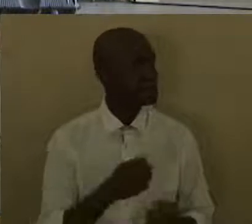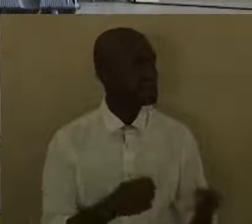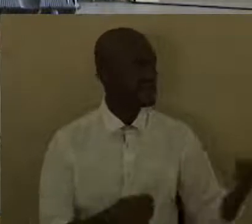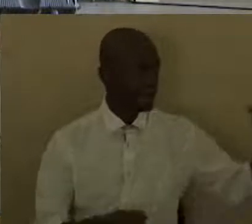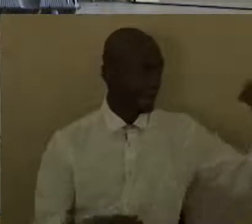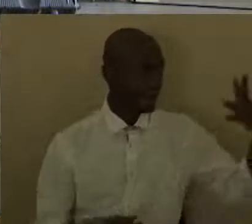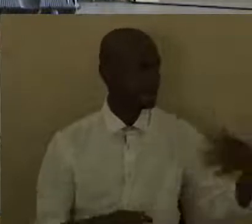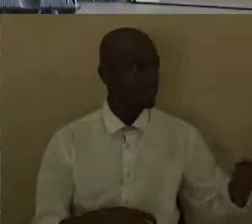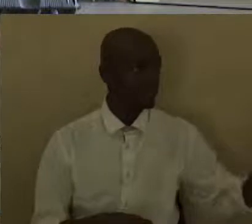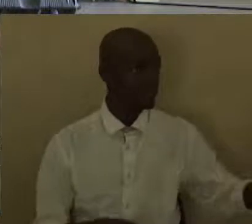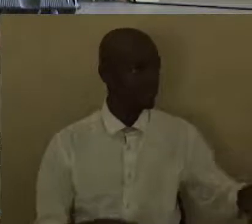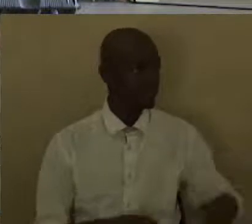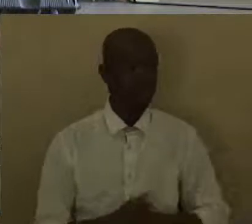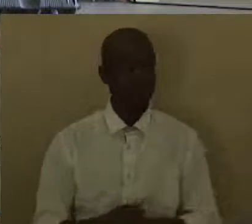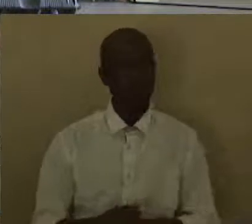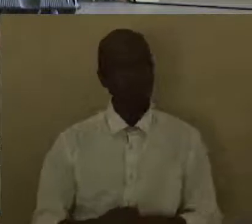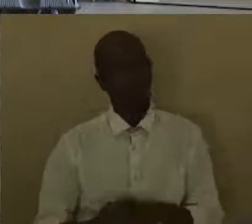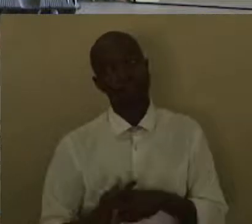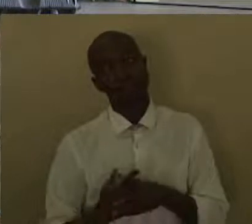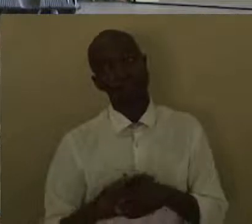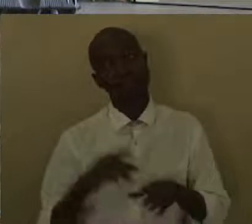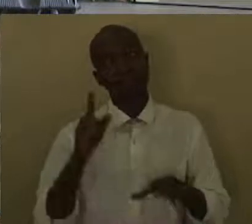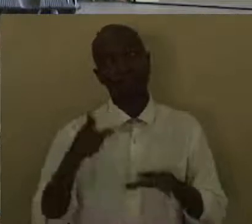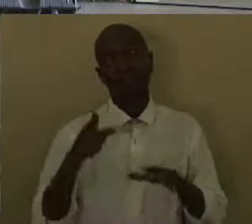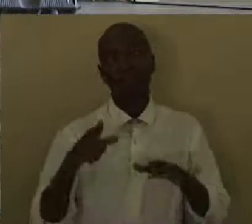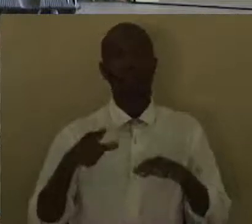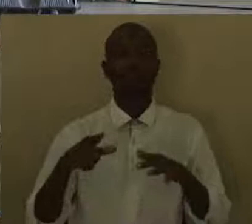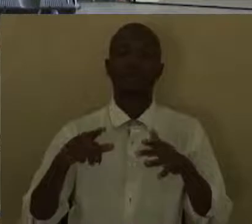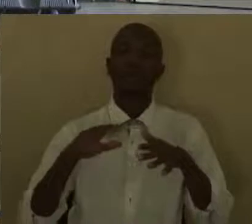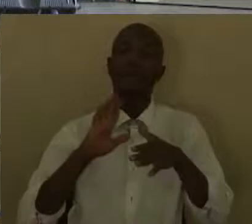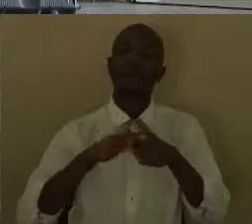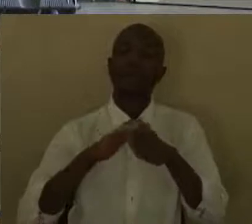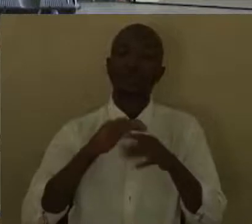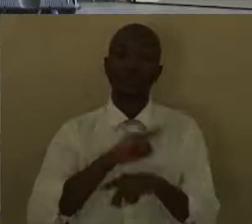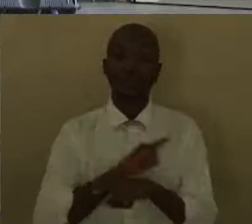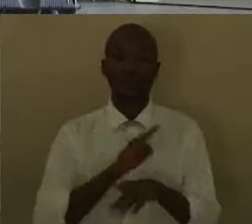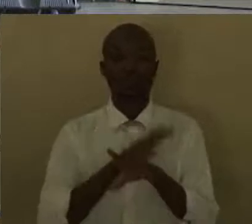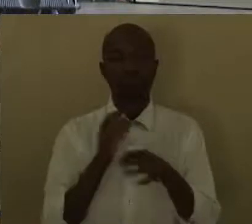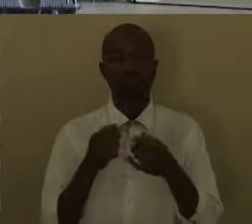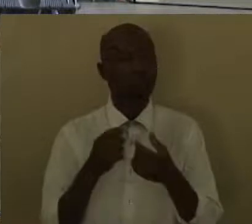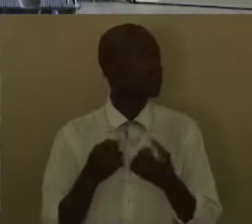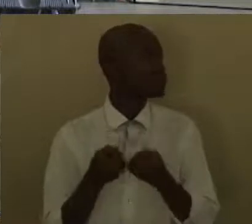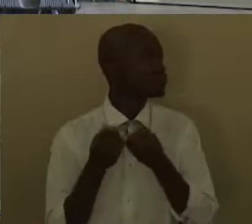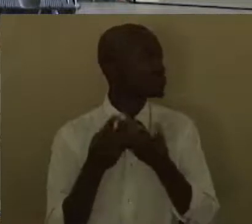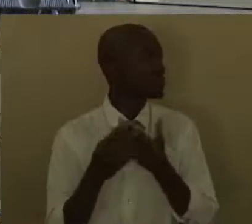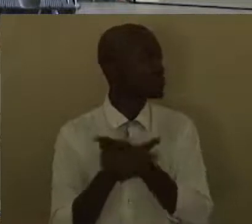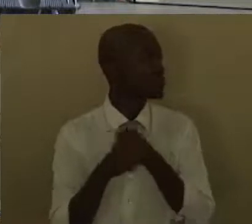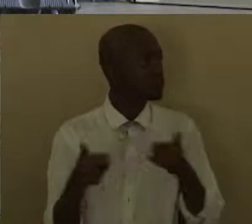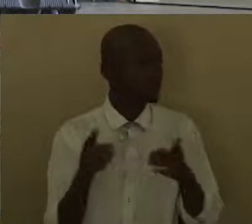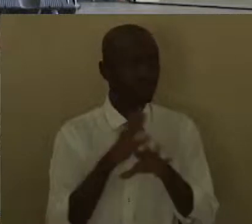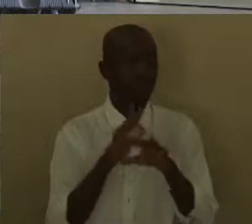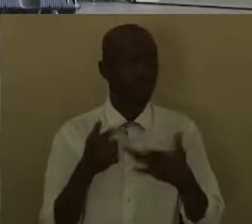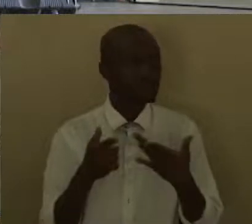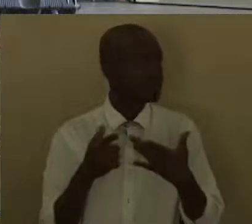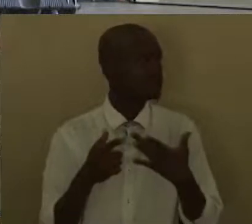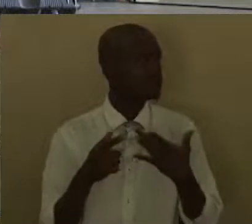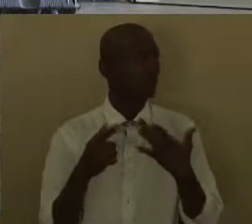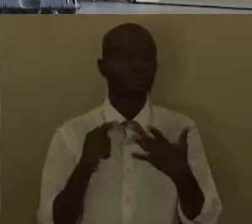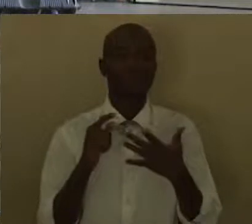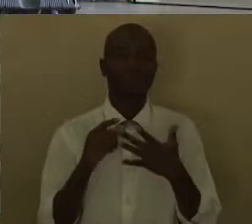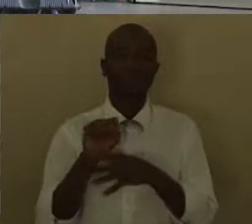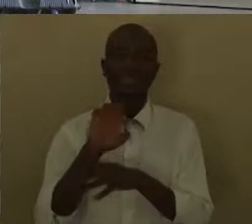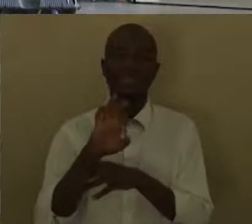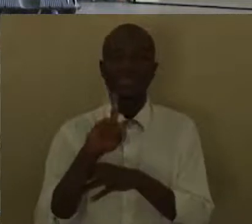And I think the purpose is basically to give you, our stakeholders from Sidibeng, as well